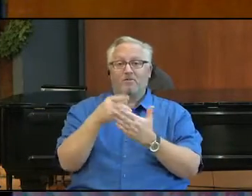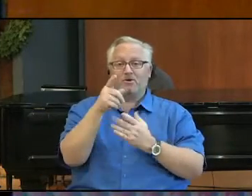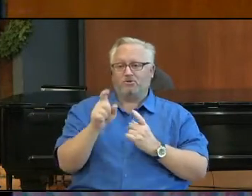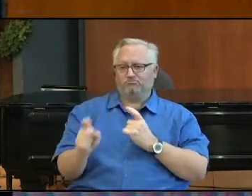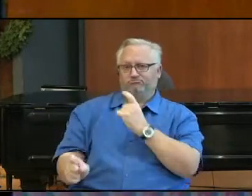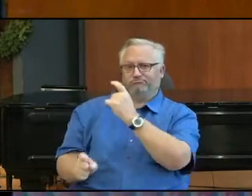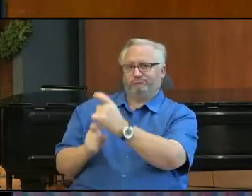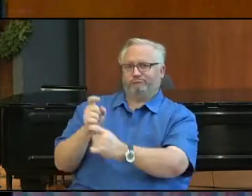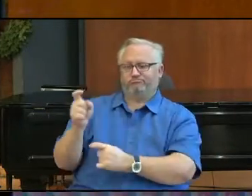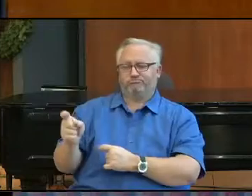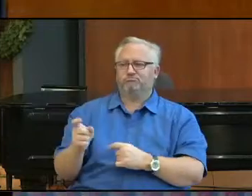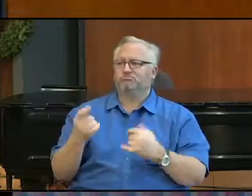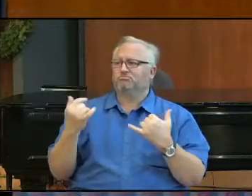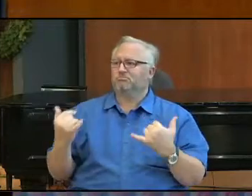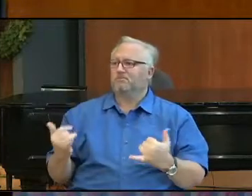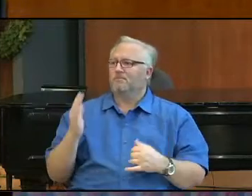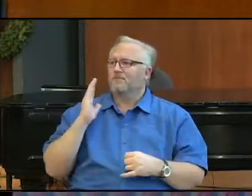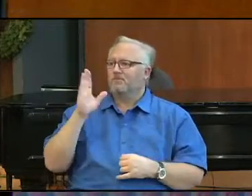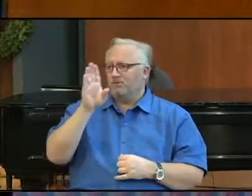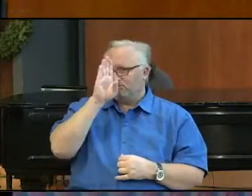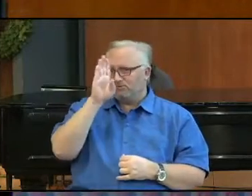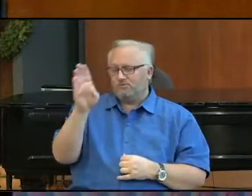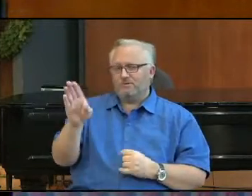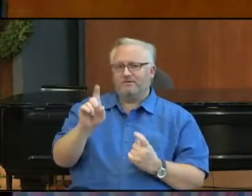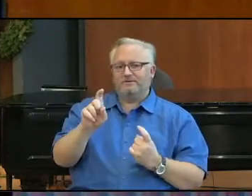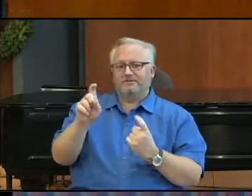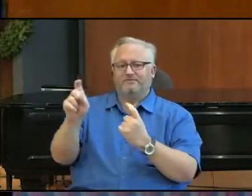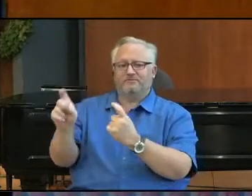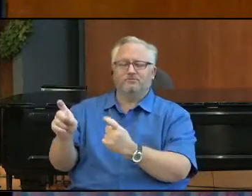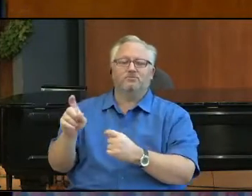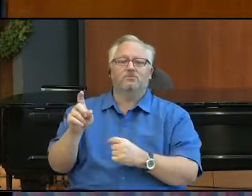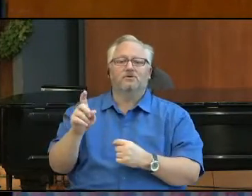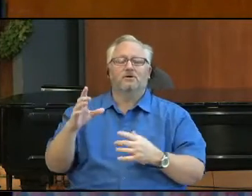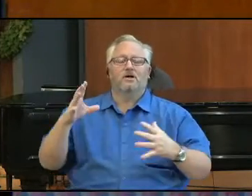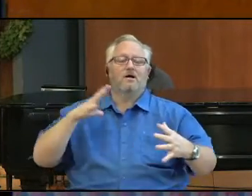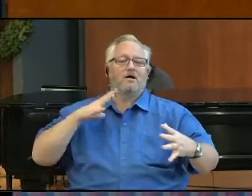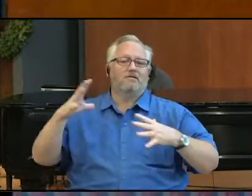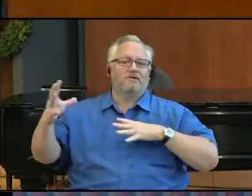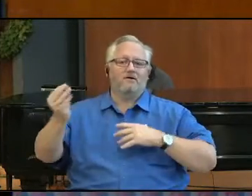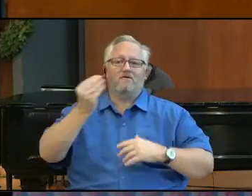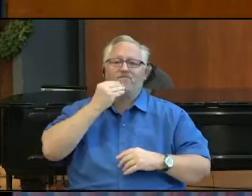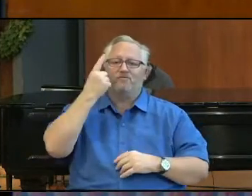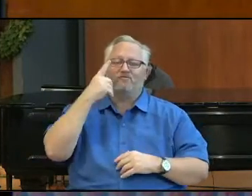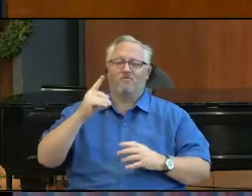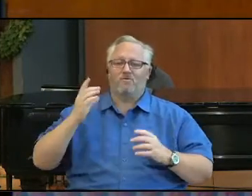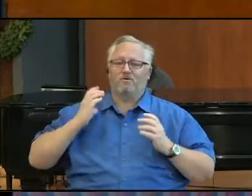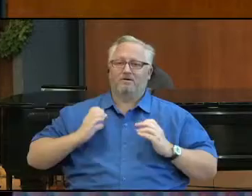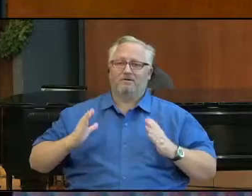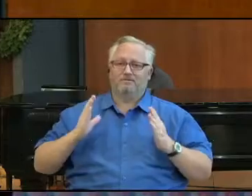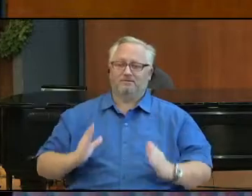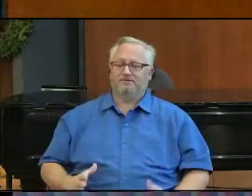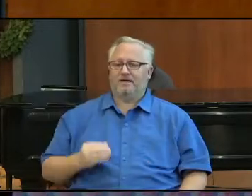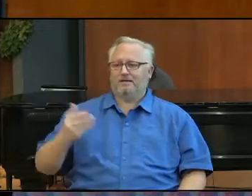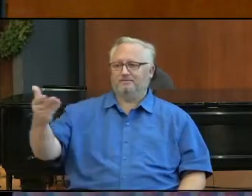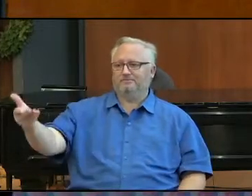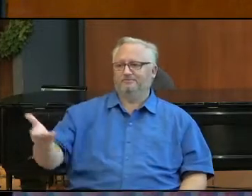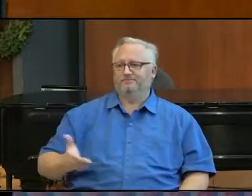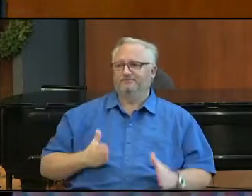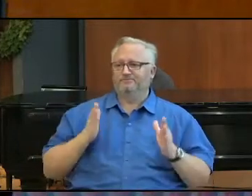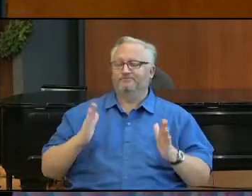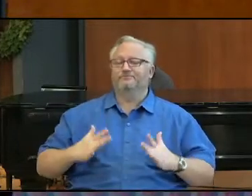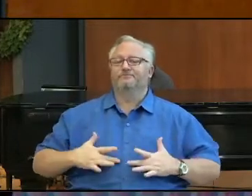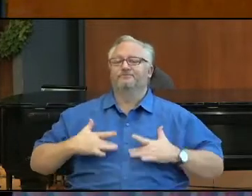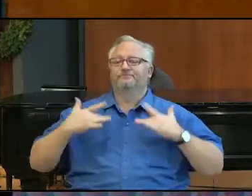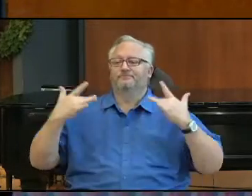your generosity offering today is going directly to holiday food for our guests and clients. We are so